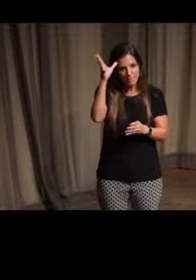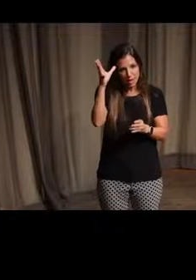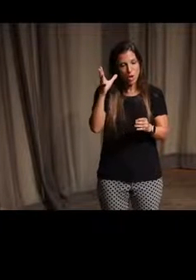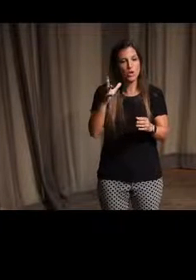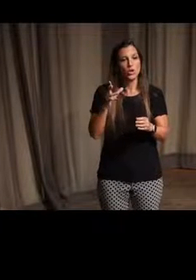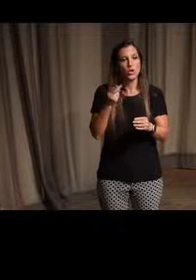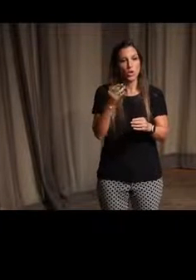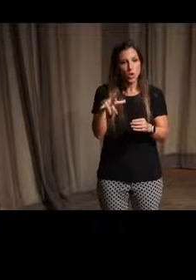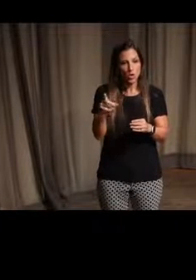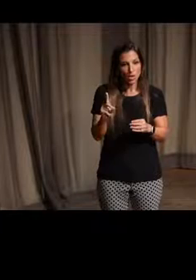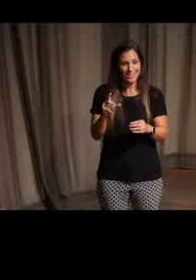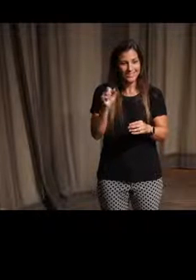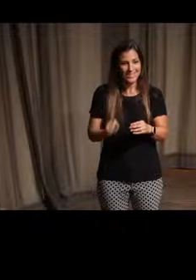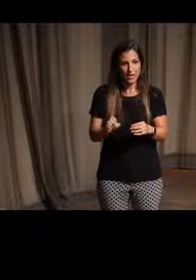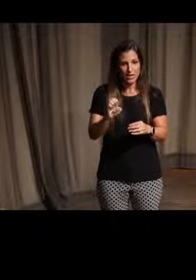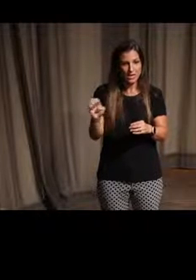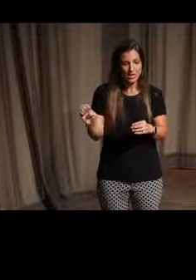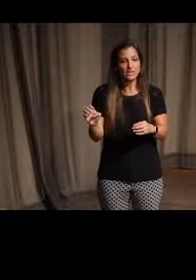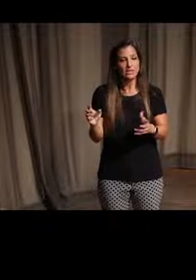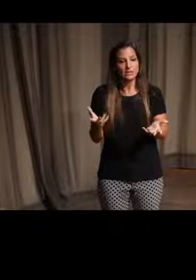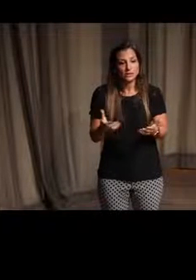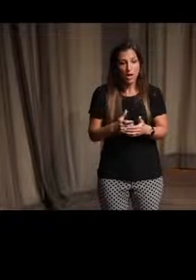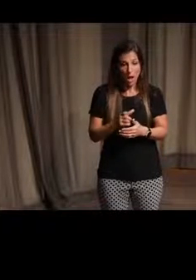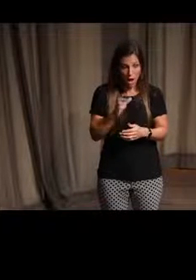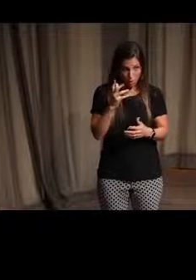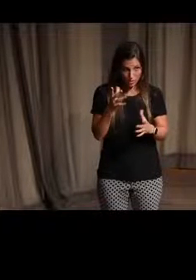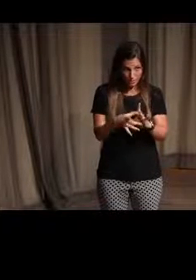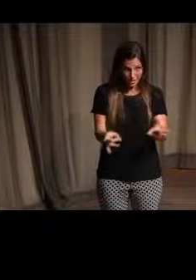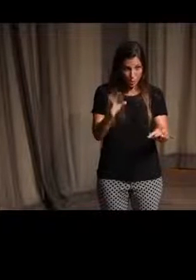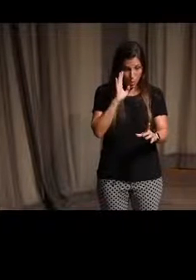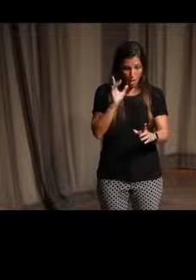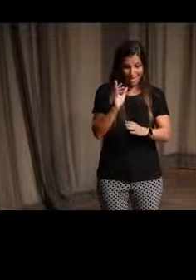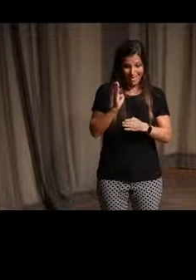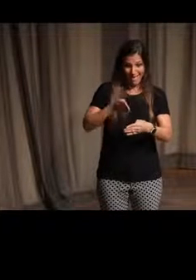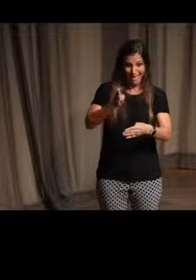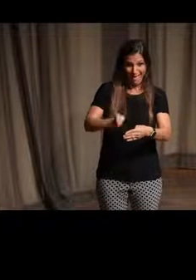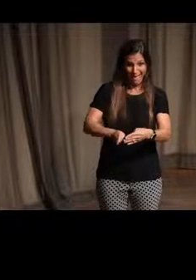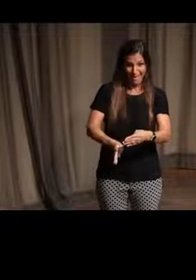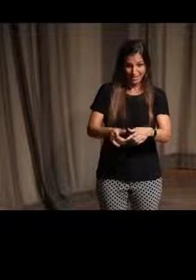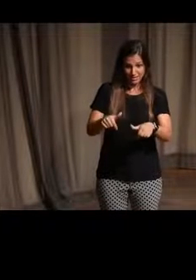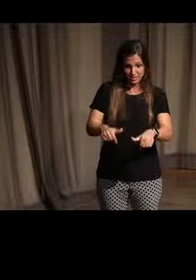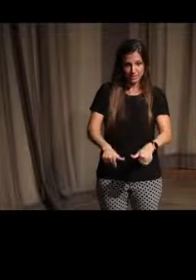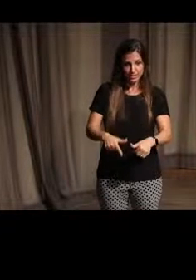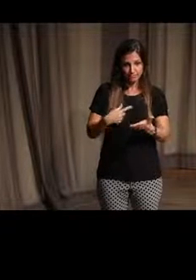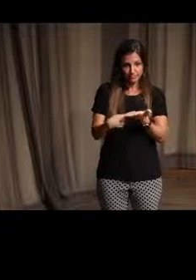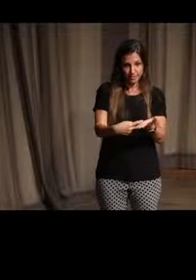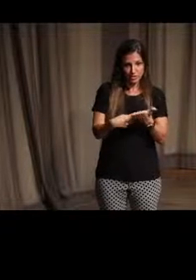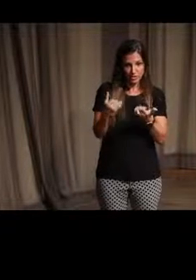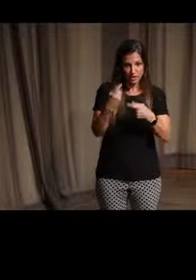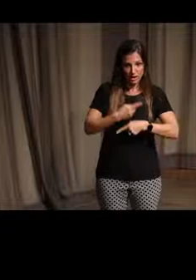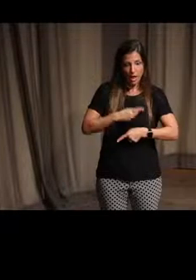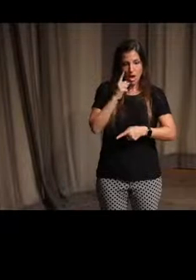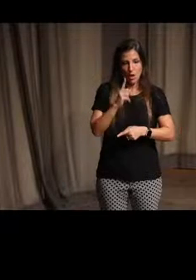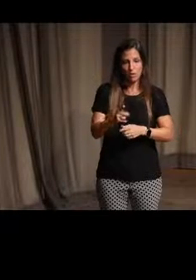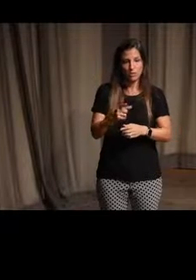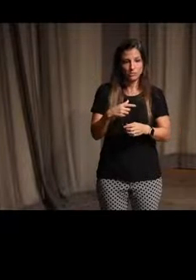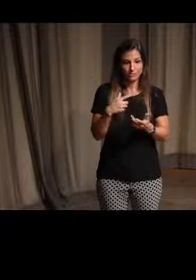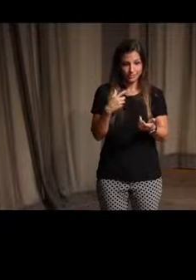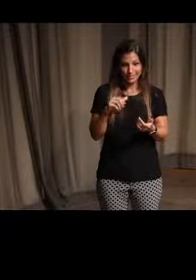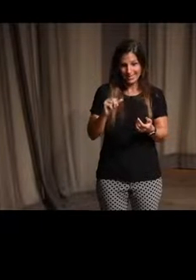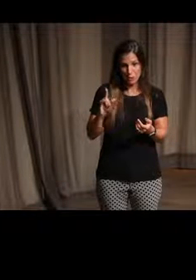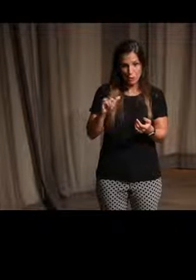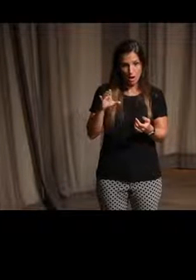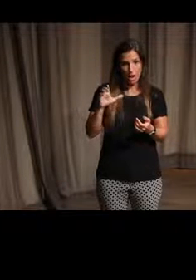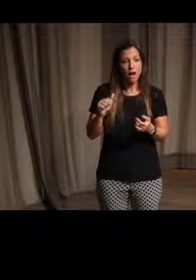Florida. I want to mention we will have a moment for questions at the end of the discussion between Maritza and Antonia.